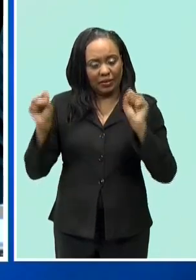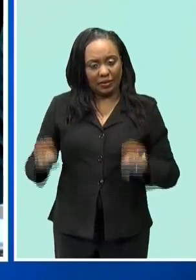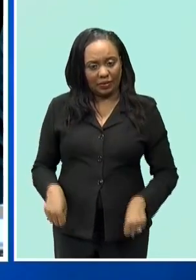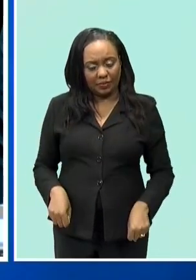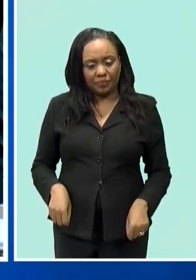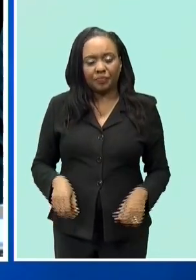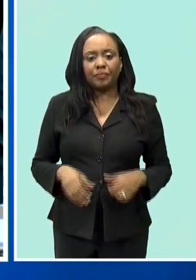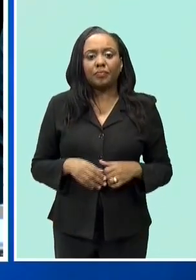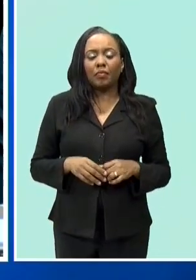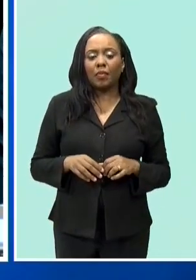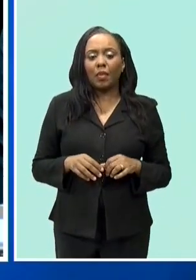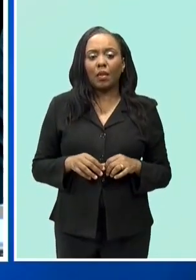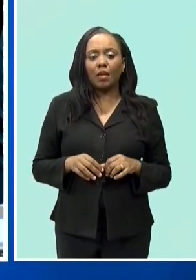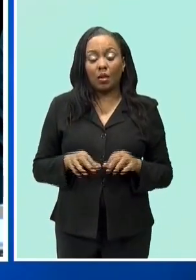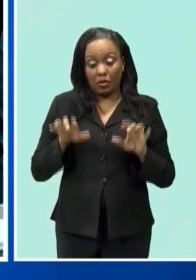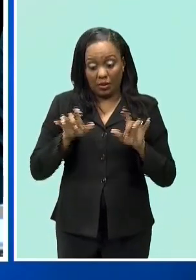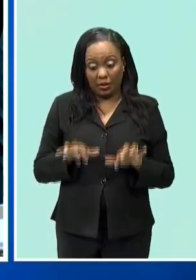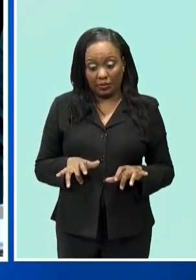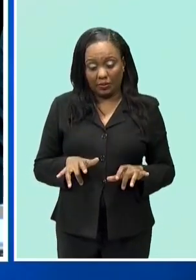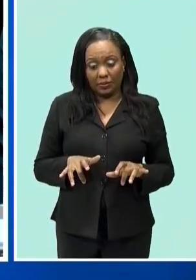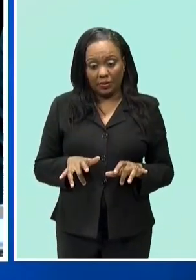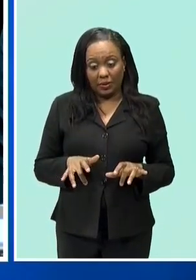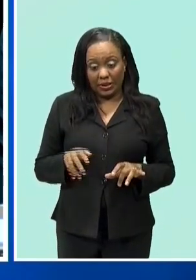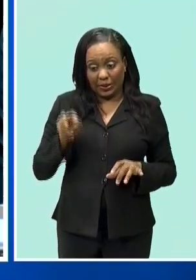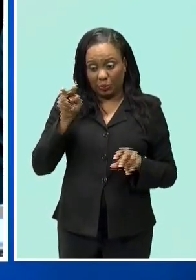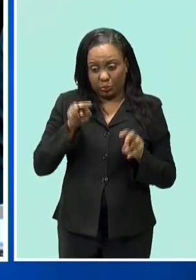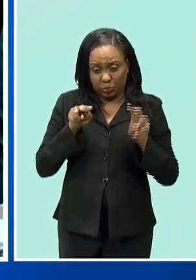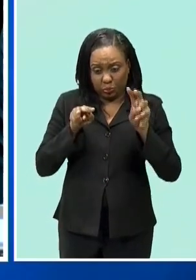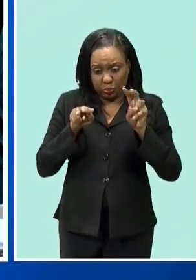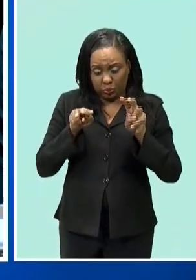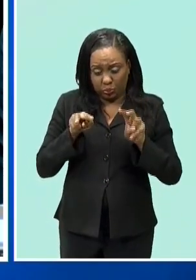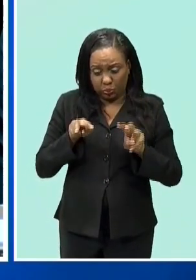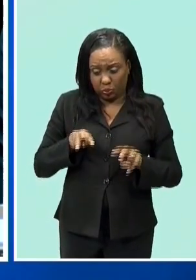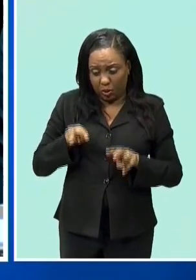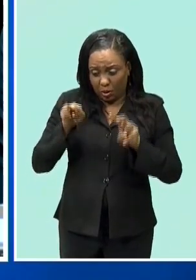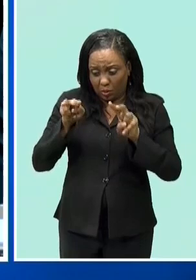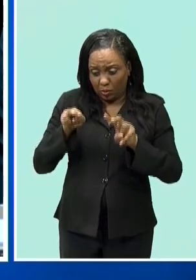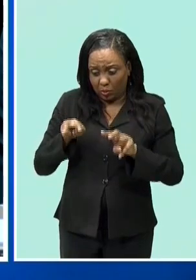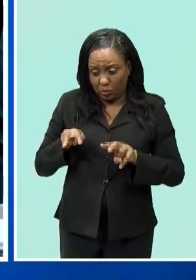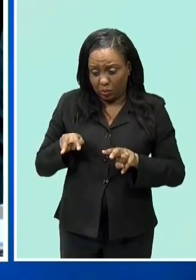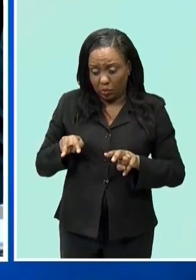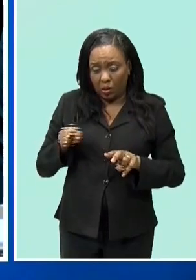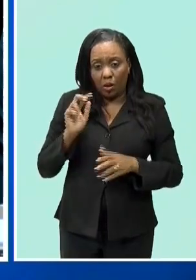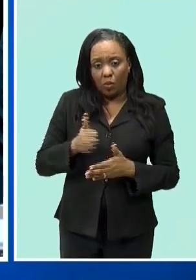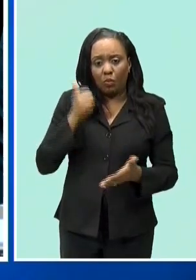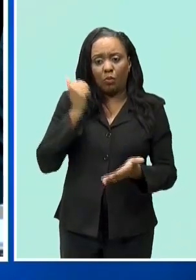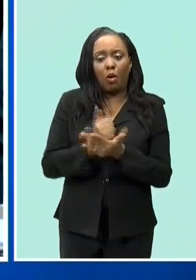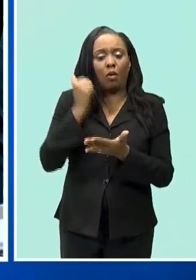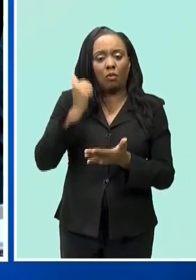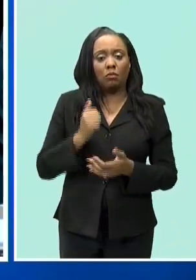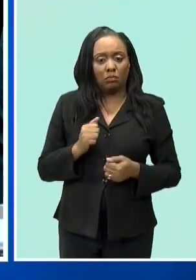system and indeed approve and regulate trade by one single